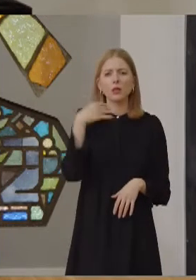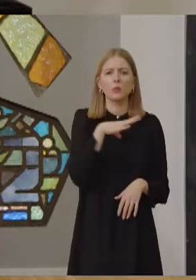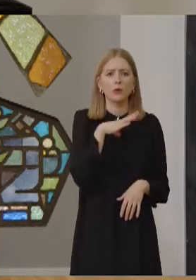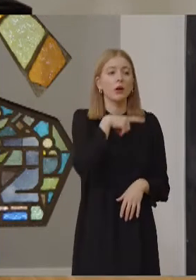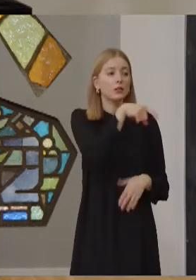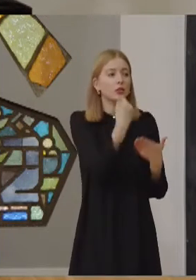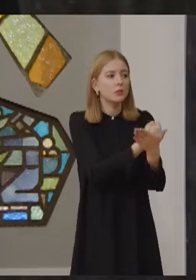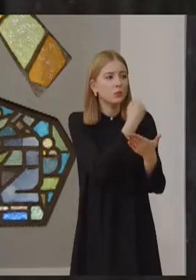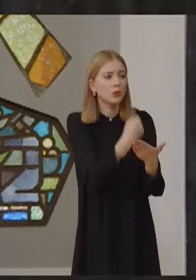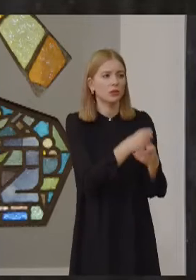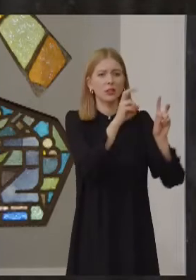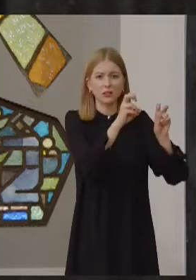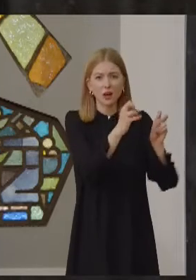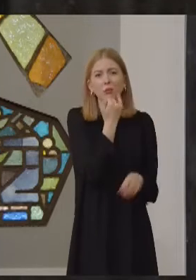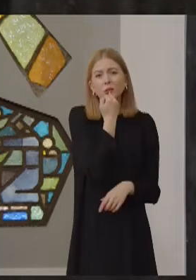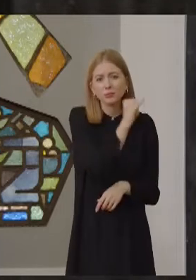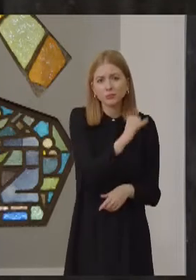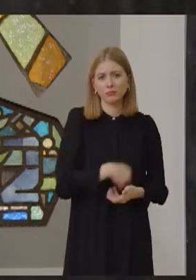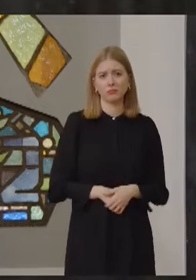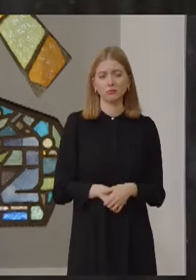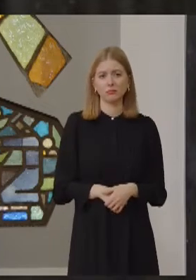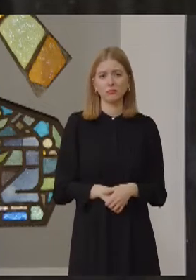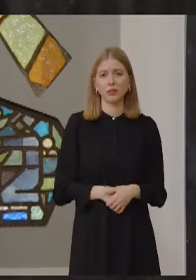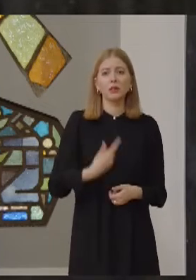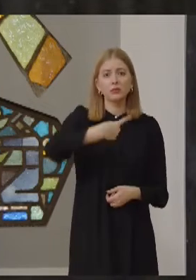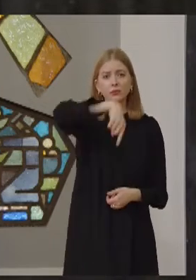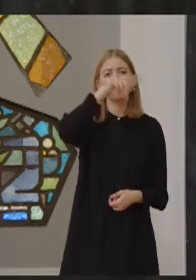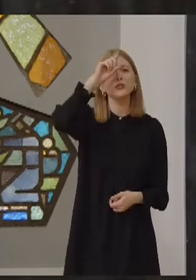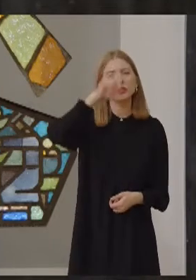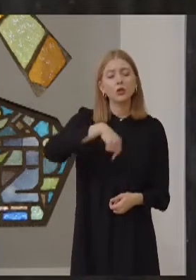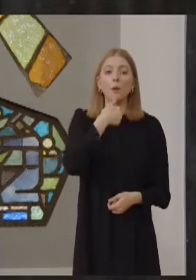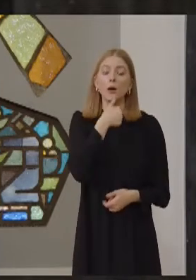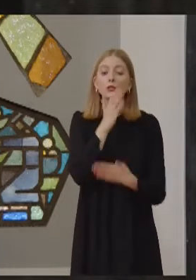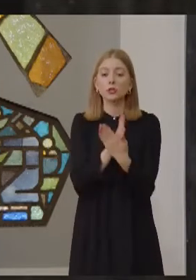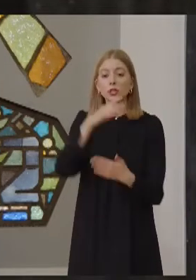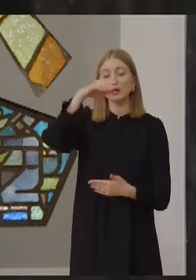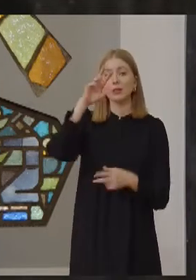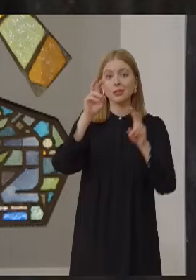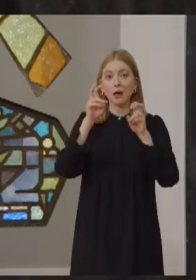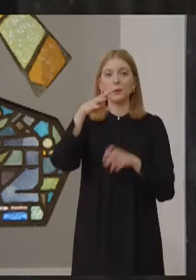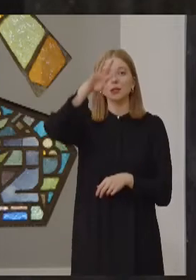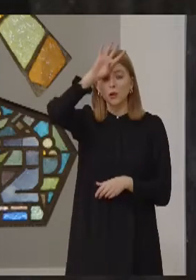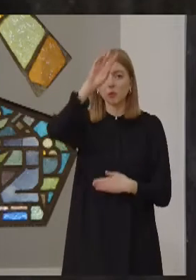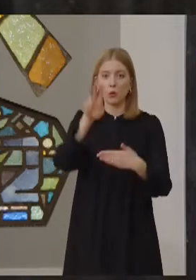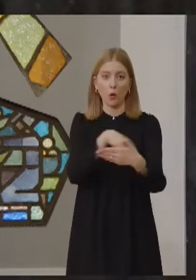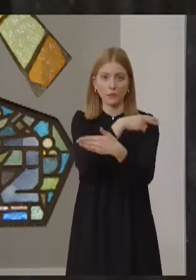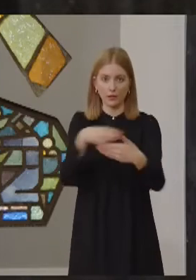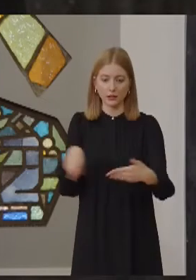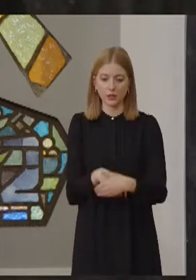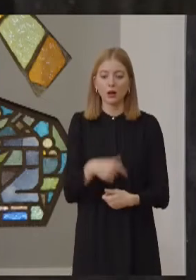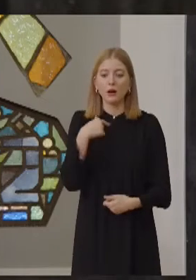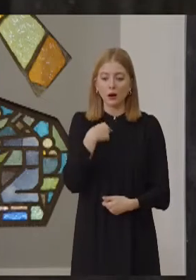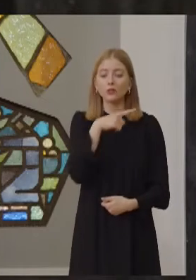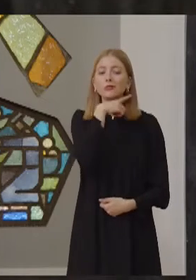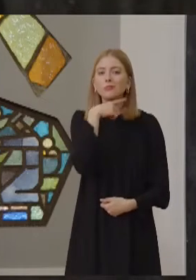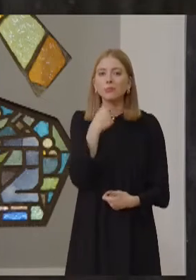the issue of violence. It is easy to speak about violence, but we have a very specific topic, the Istanbul